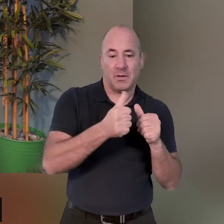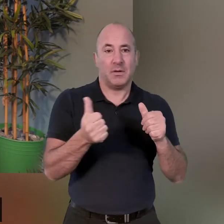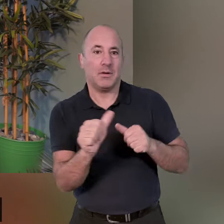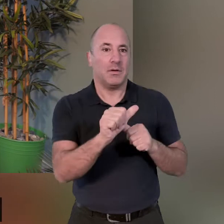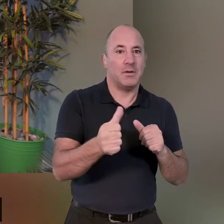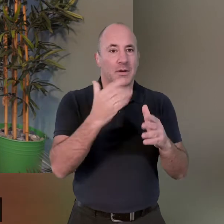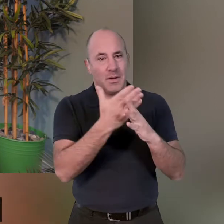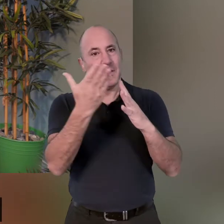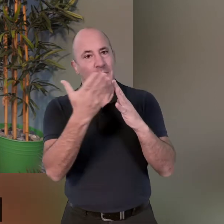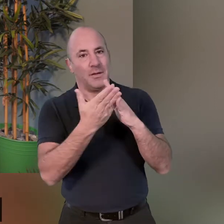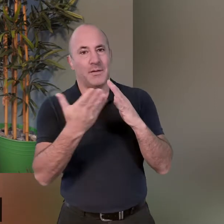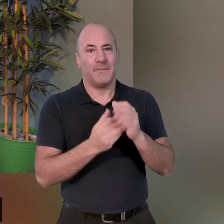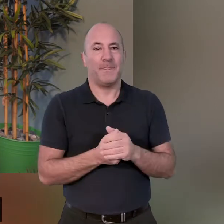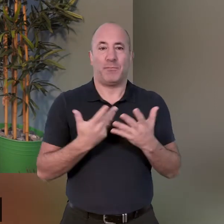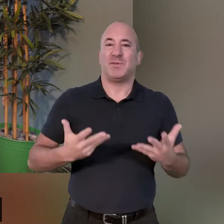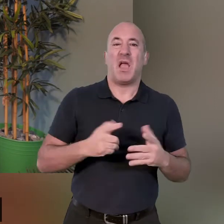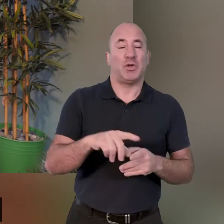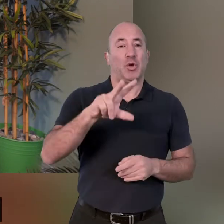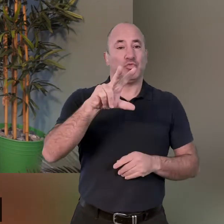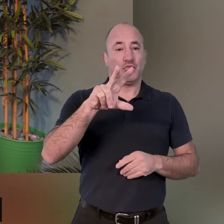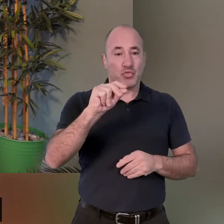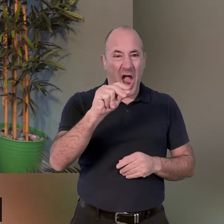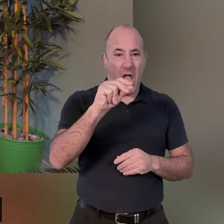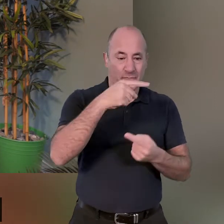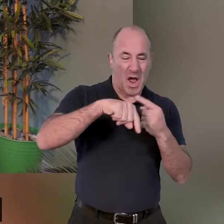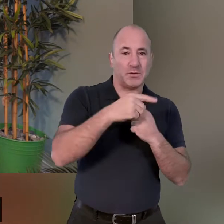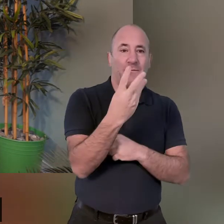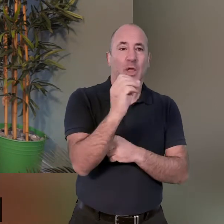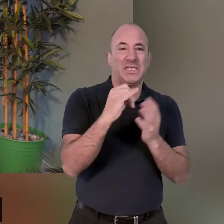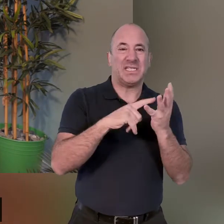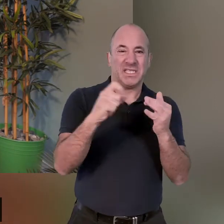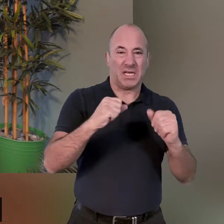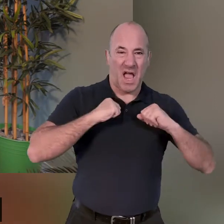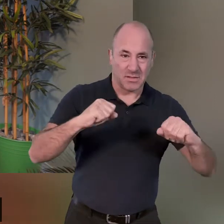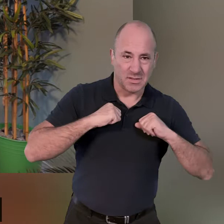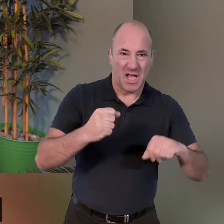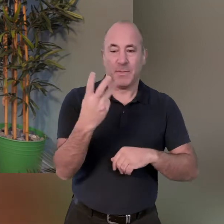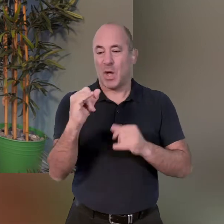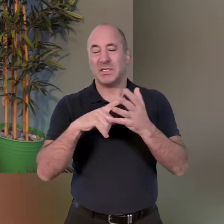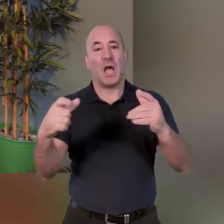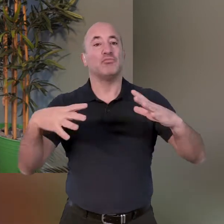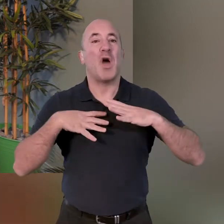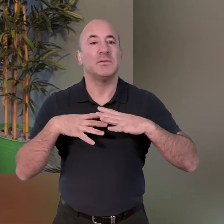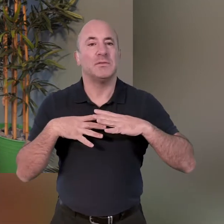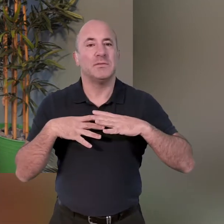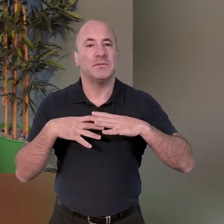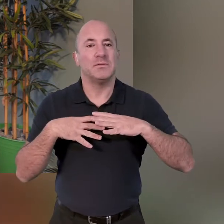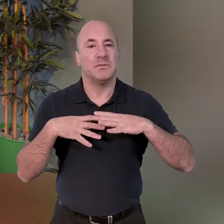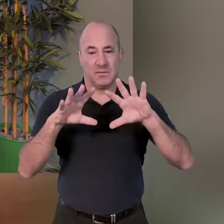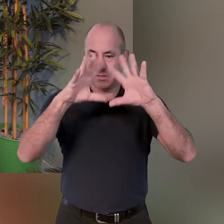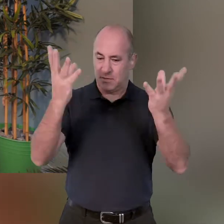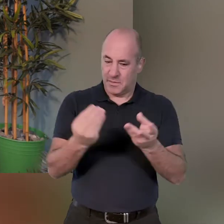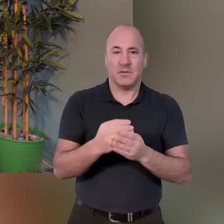So today, we are going to be doing 12 rounds of 30 seconds of exercising and 30 seconds of